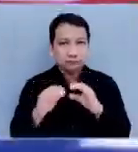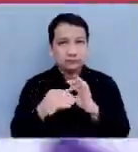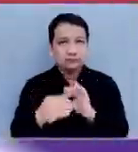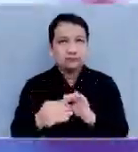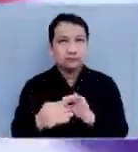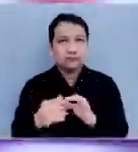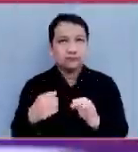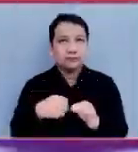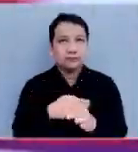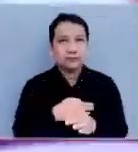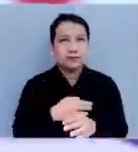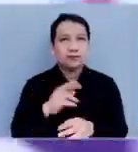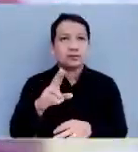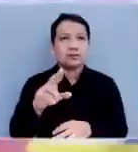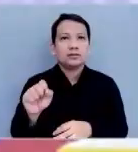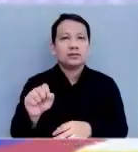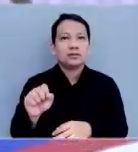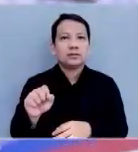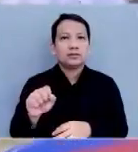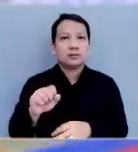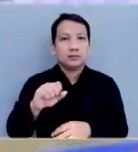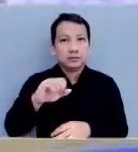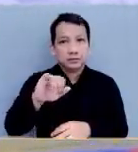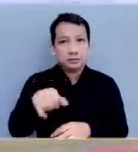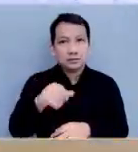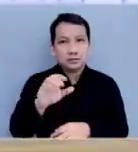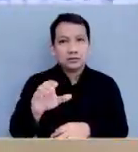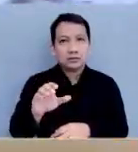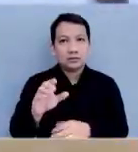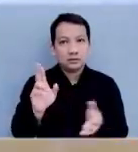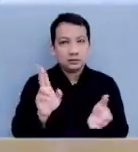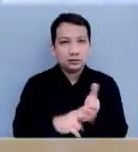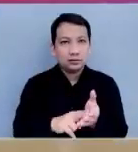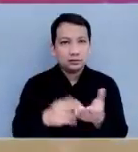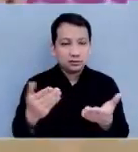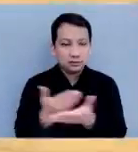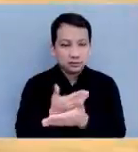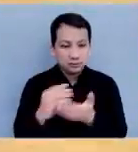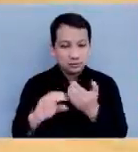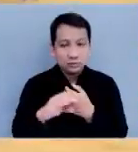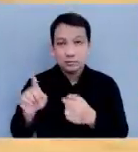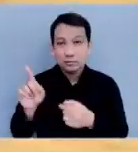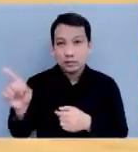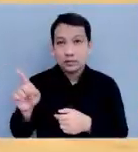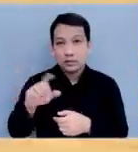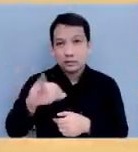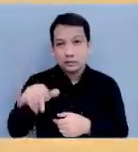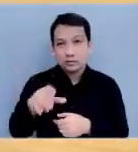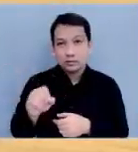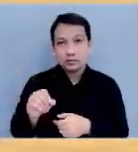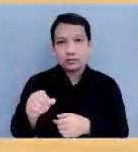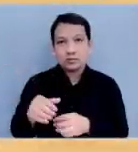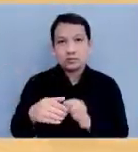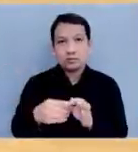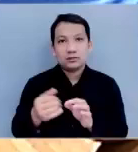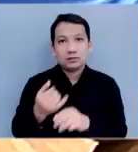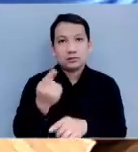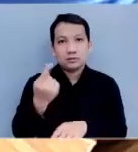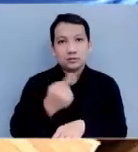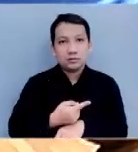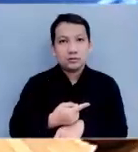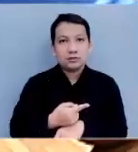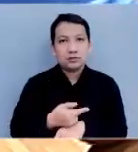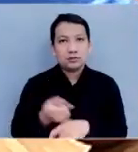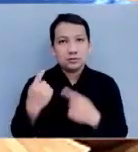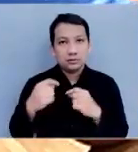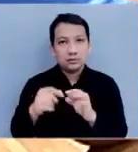coaching staff kay Utah Jazz guard Jordan Clarkson. Kapipirma lang ng bagong kontrata ni JC sa Jazz, ilang linggo na ang nakaraan. We're trying